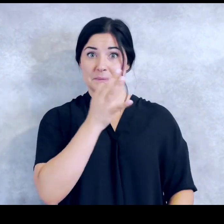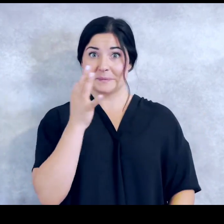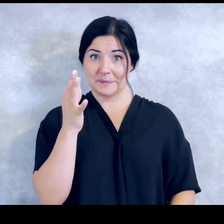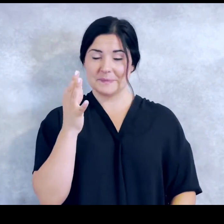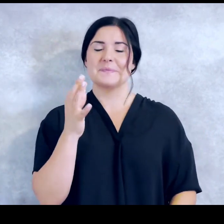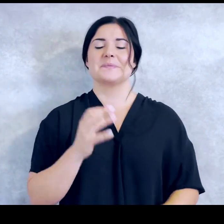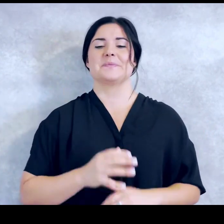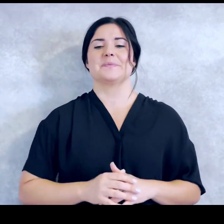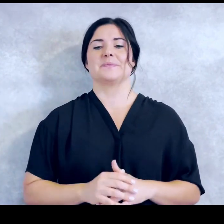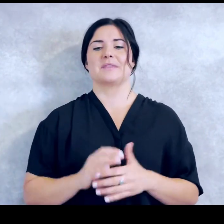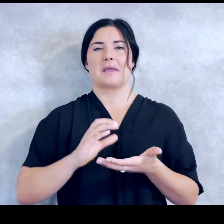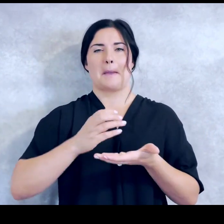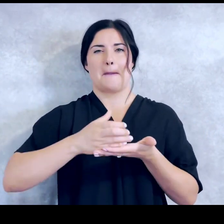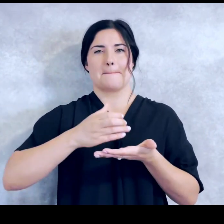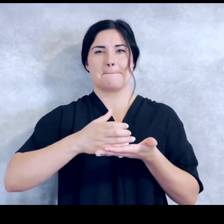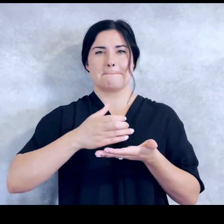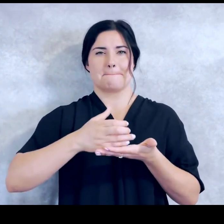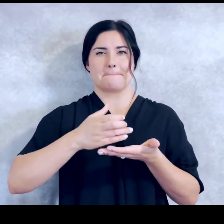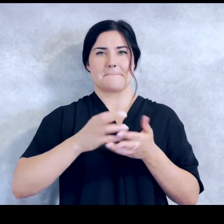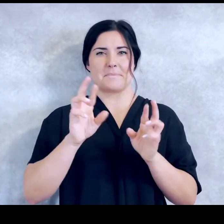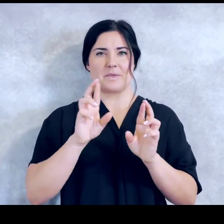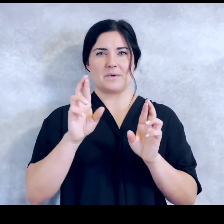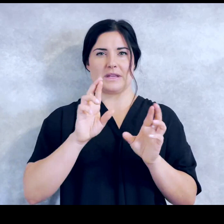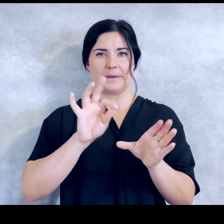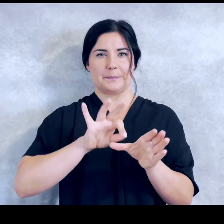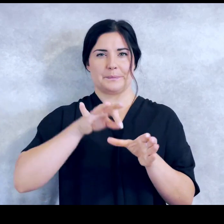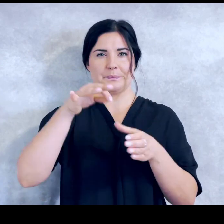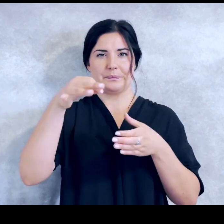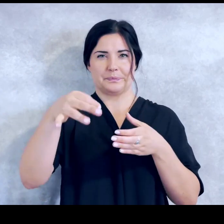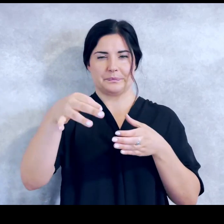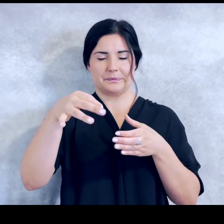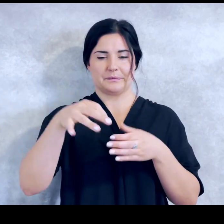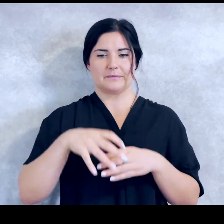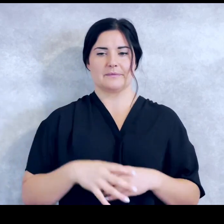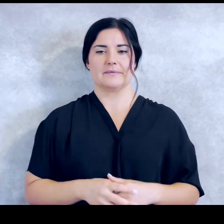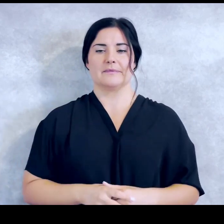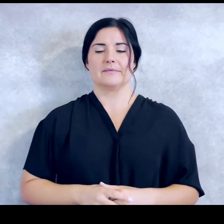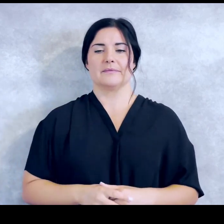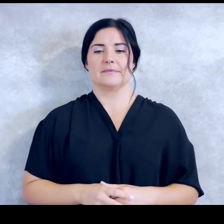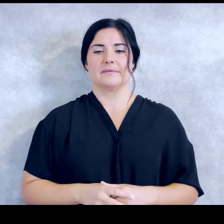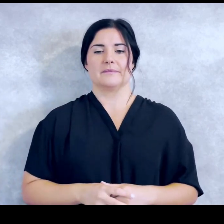take communion together. Would you very carefully take the top off your cup?